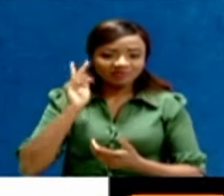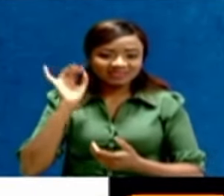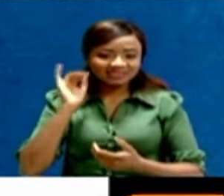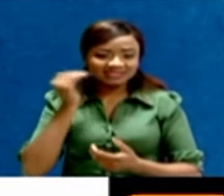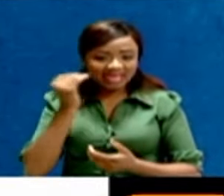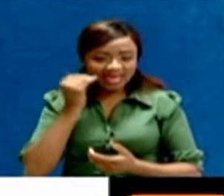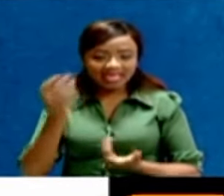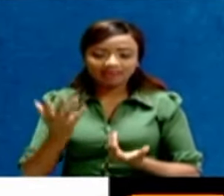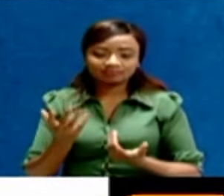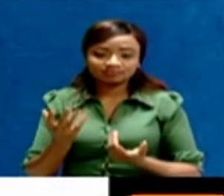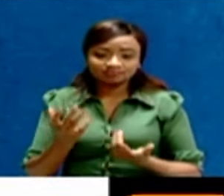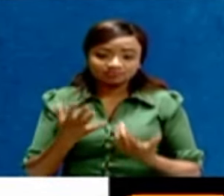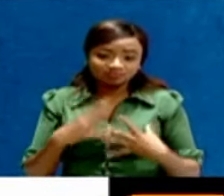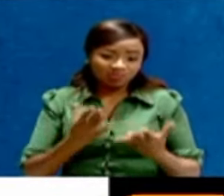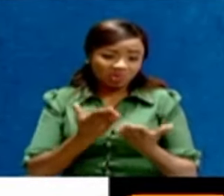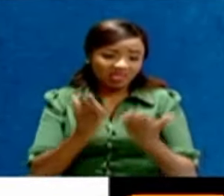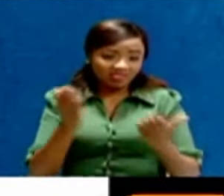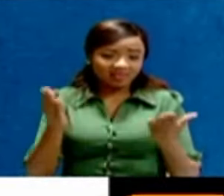Siaya.